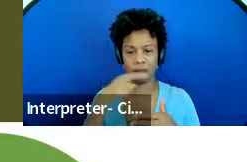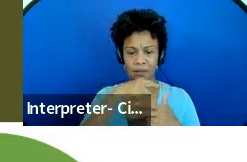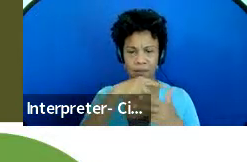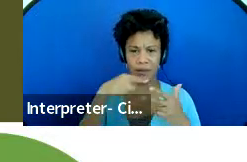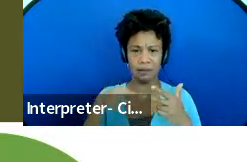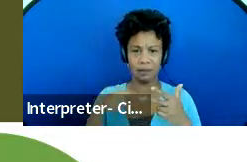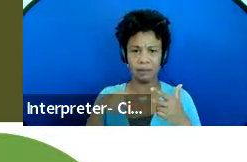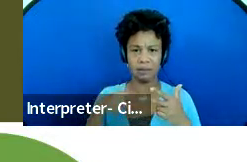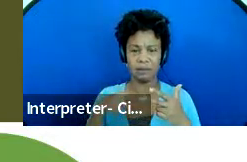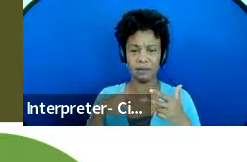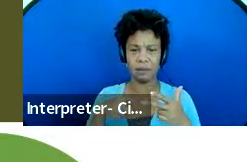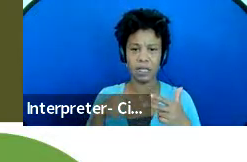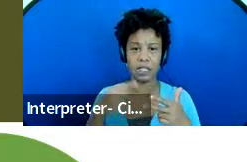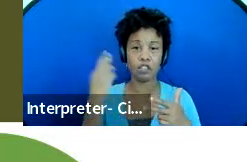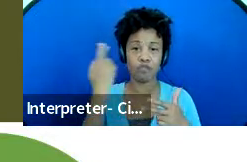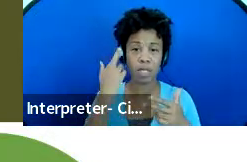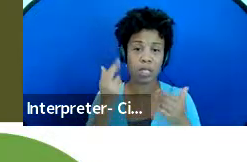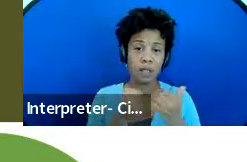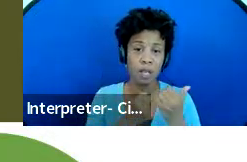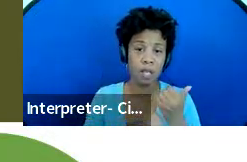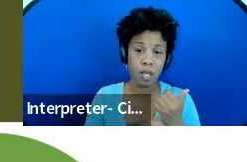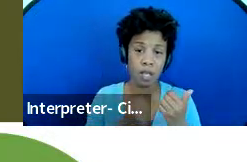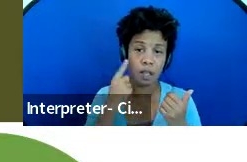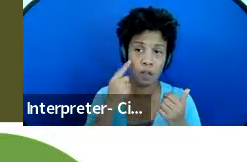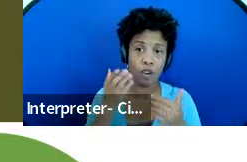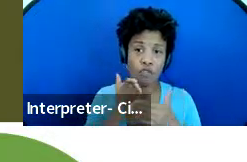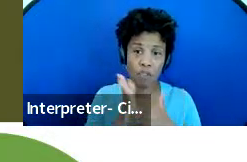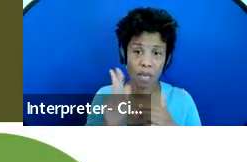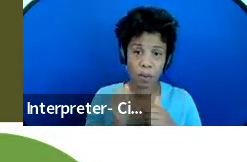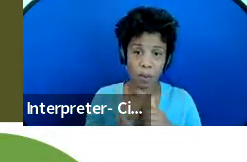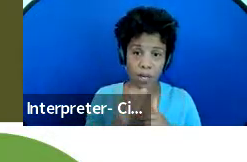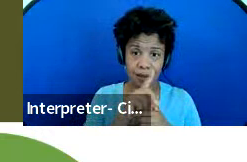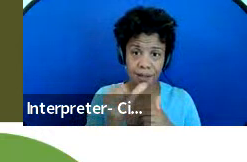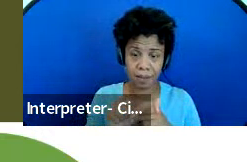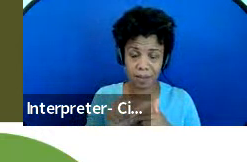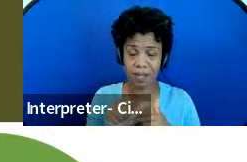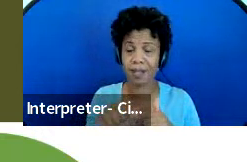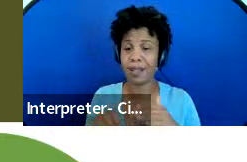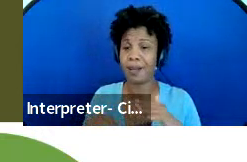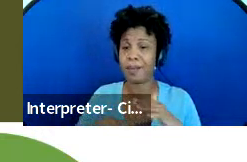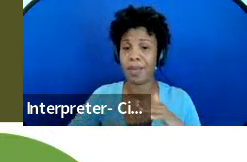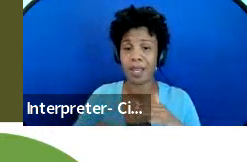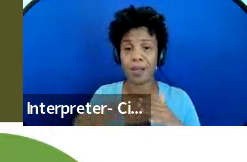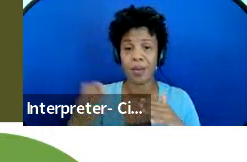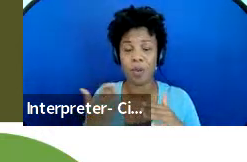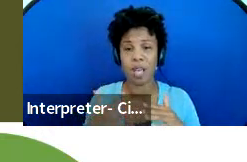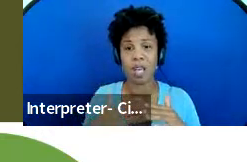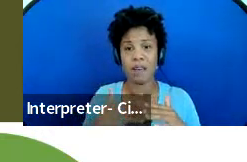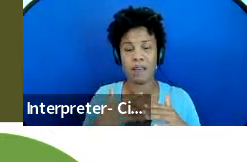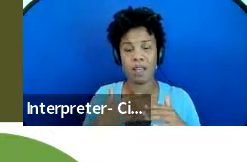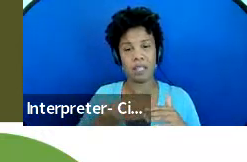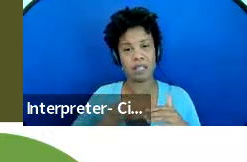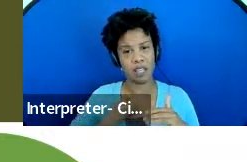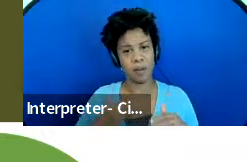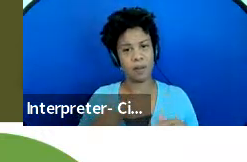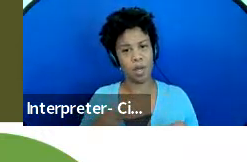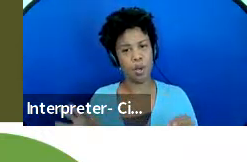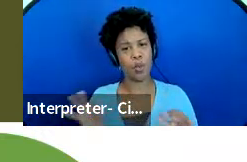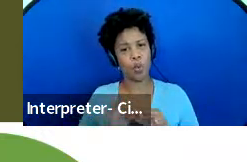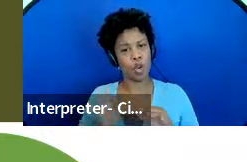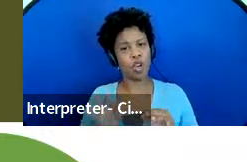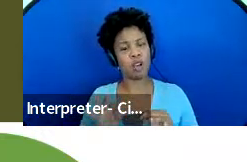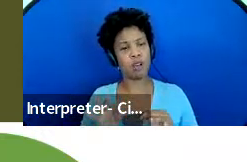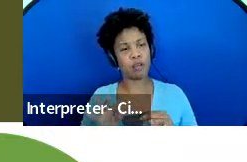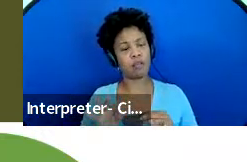types of barriers, what we'd notice is that this principle is absent. The affirmation of individual worth.